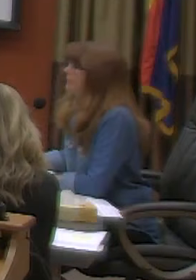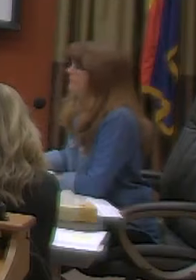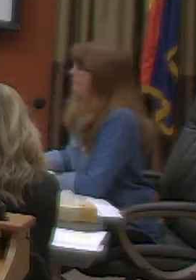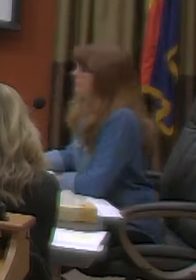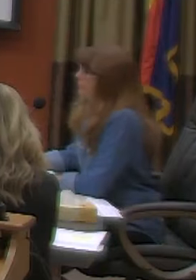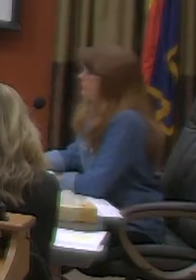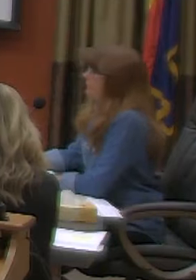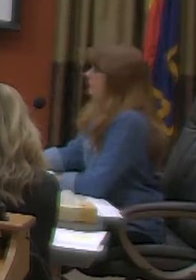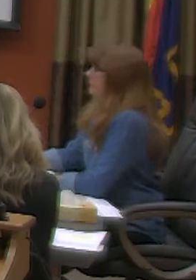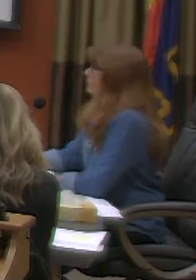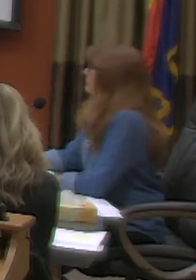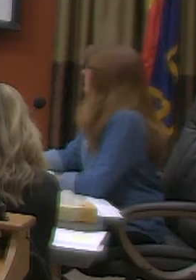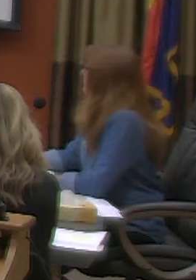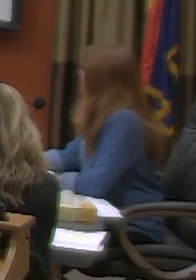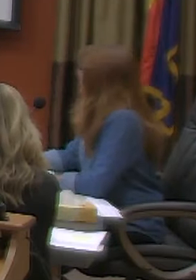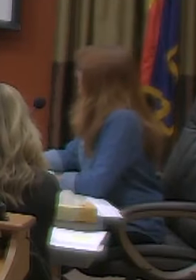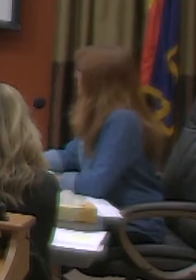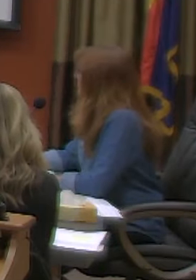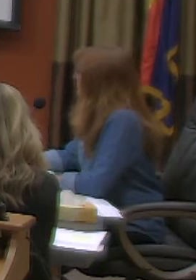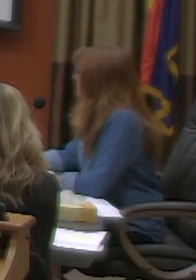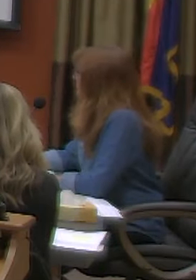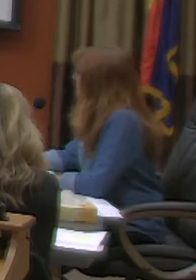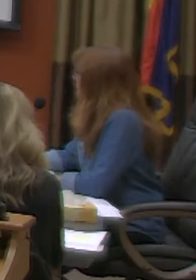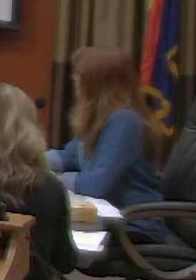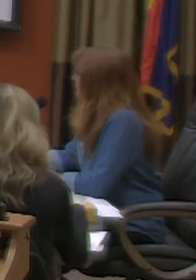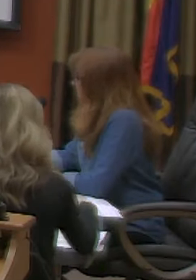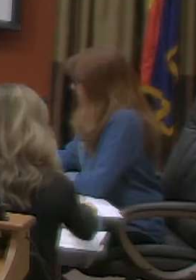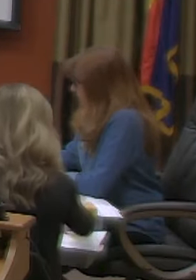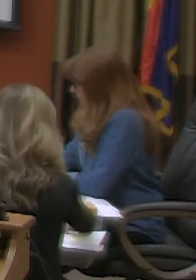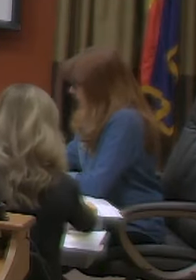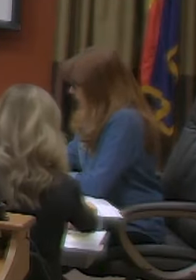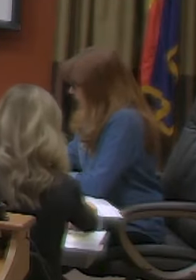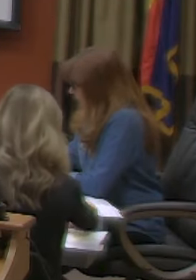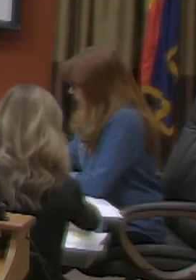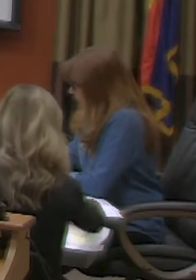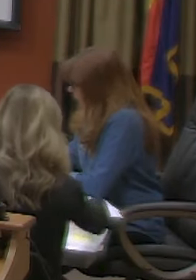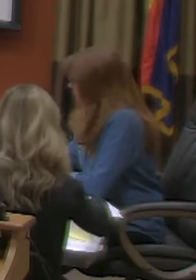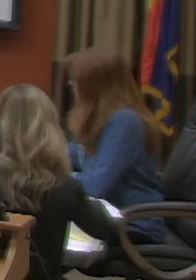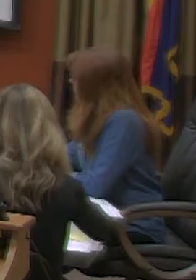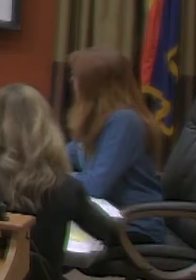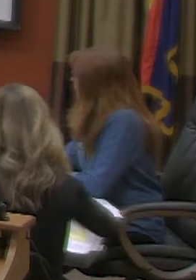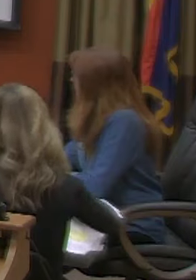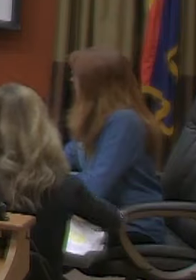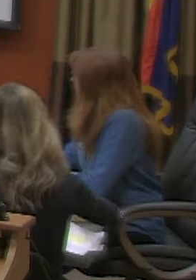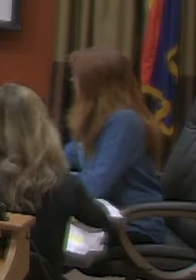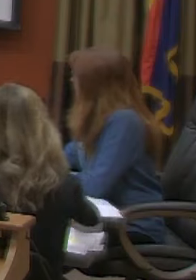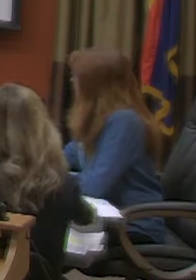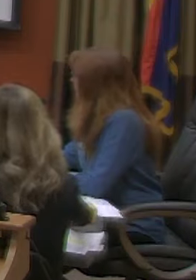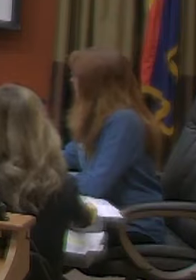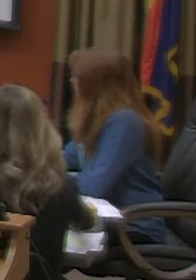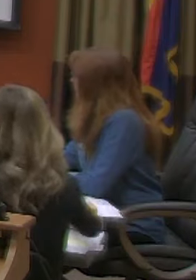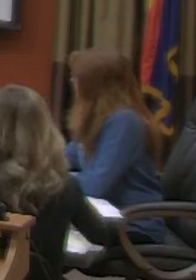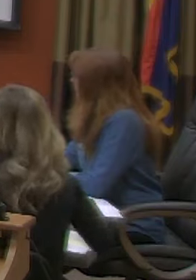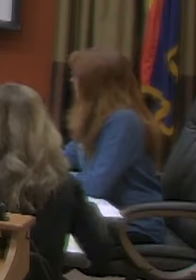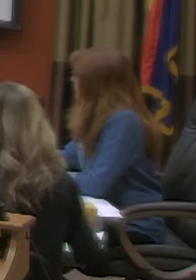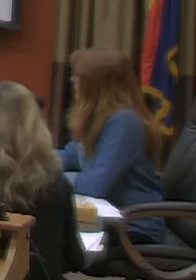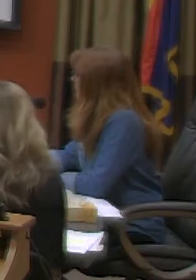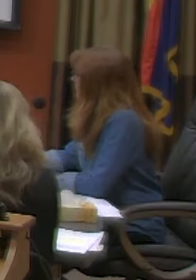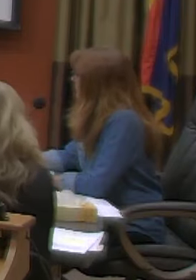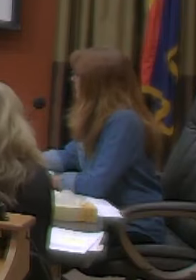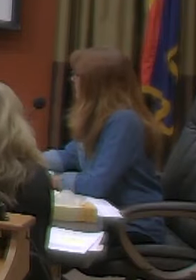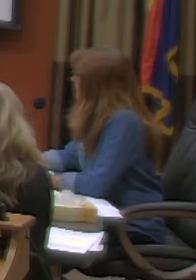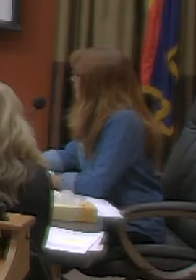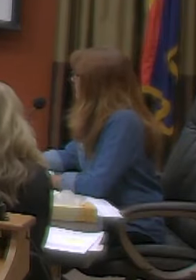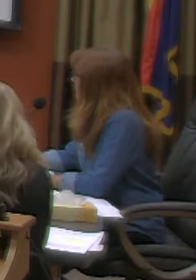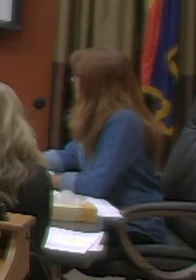like. Other questions, comments from the council? Well, then I'd like to make a motion that we